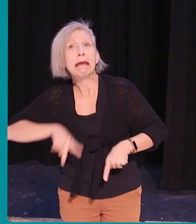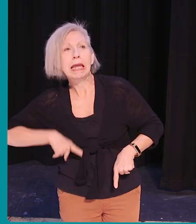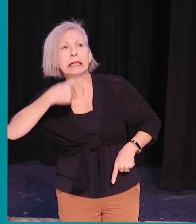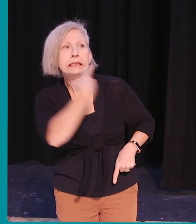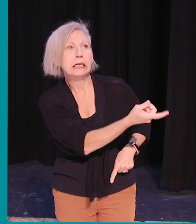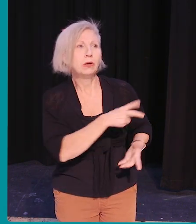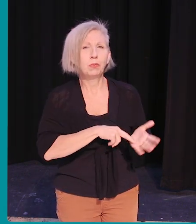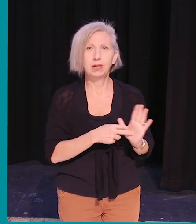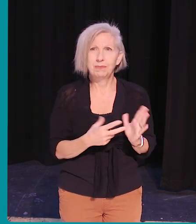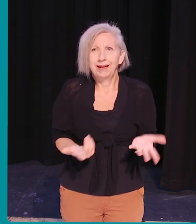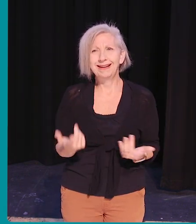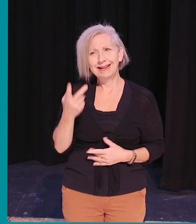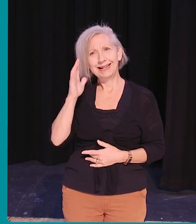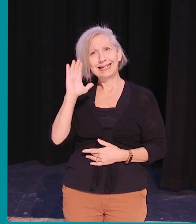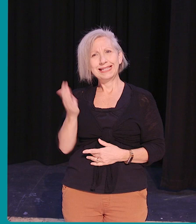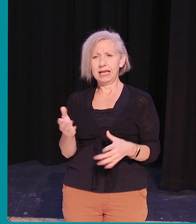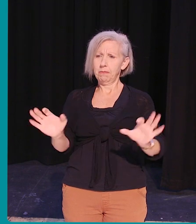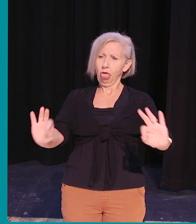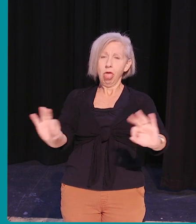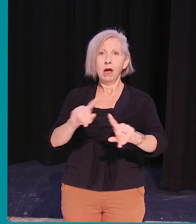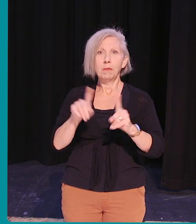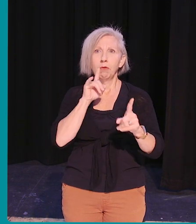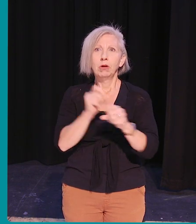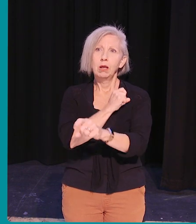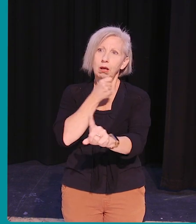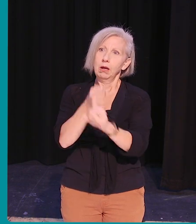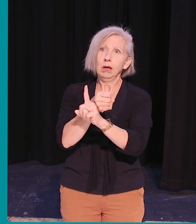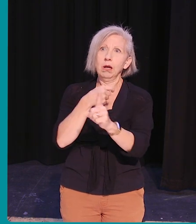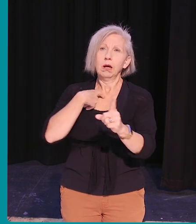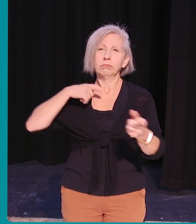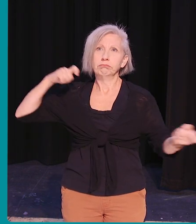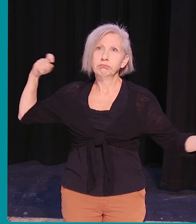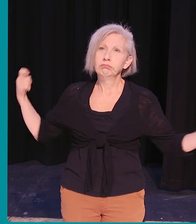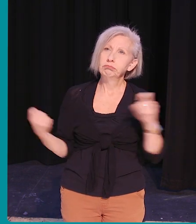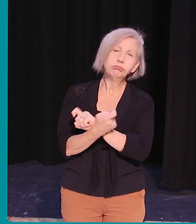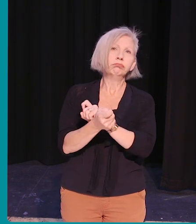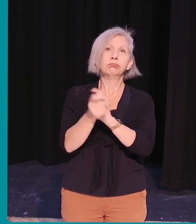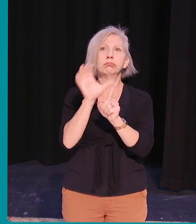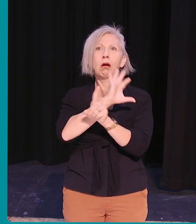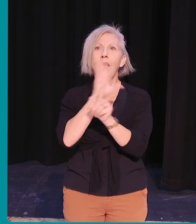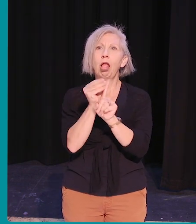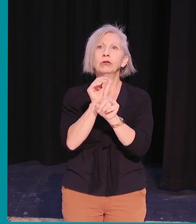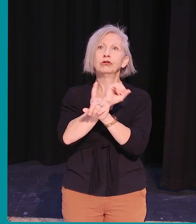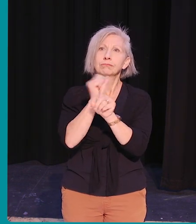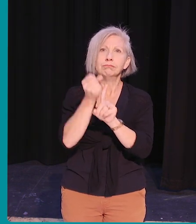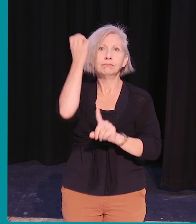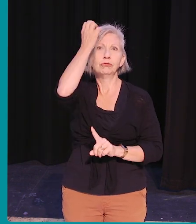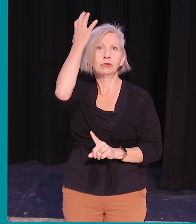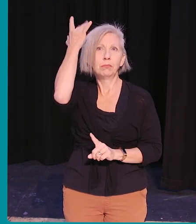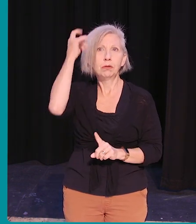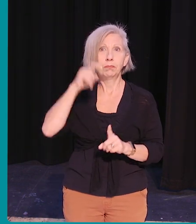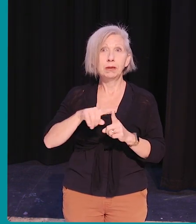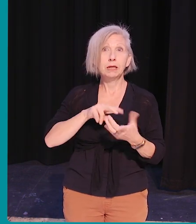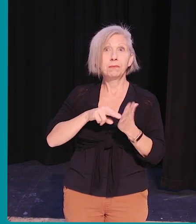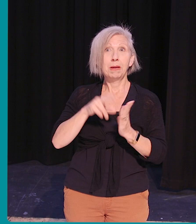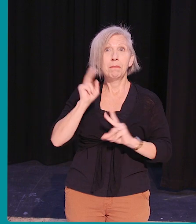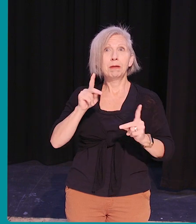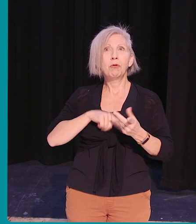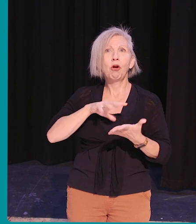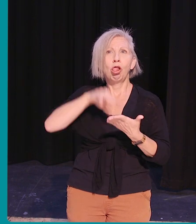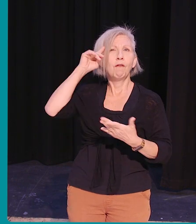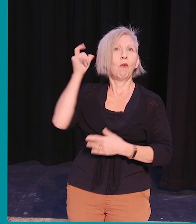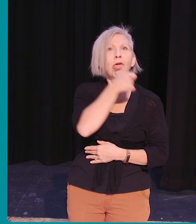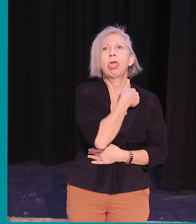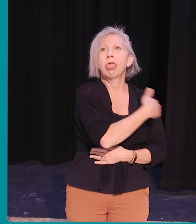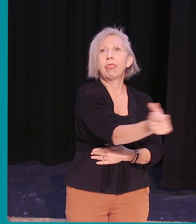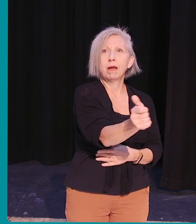created new branches of religion, like all the things, right? And now, of course, we have even more access to information than we ever had before. And one of the things we know as educators is that